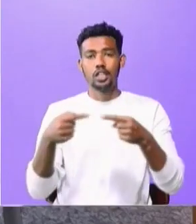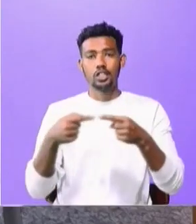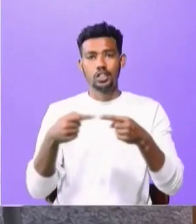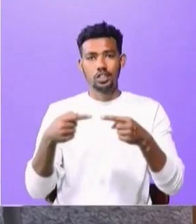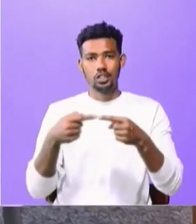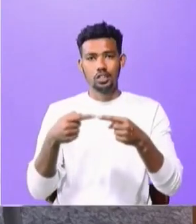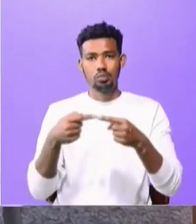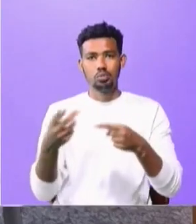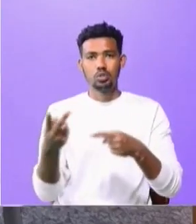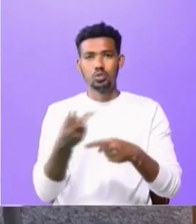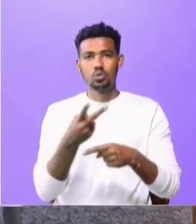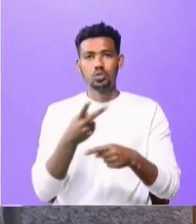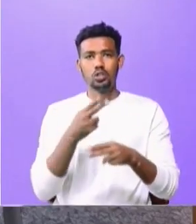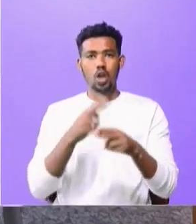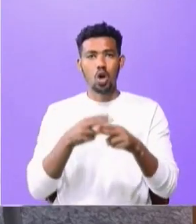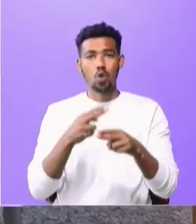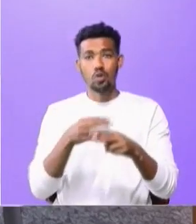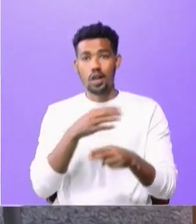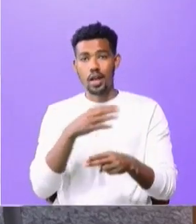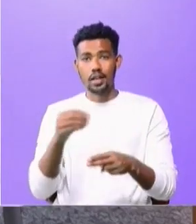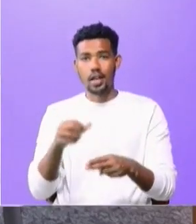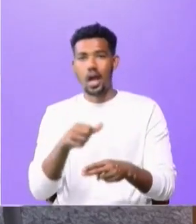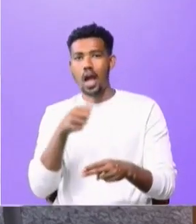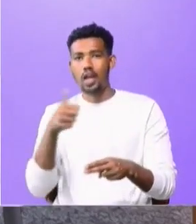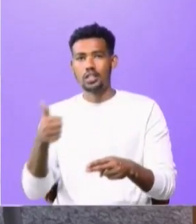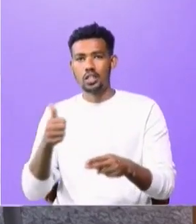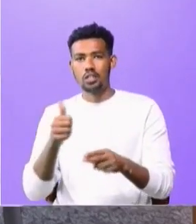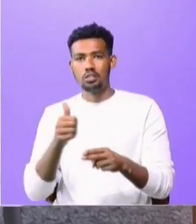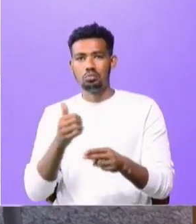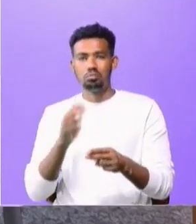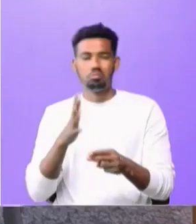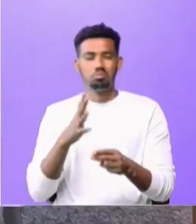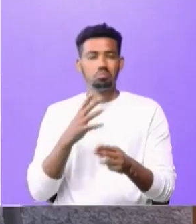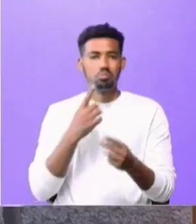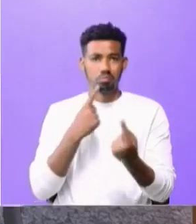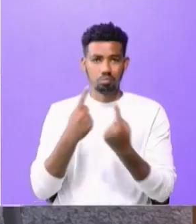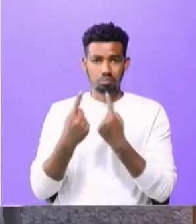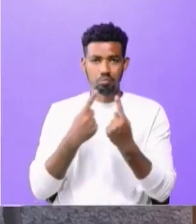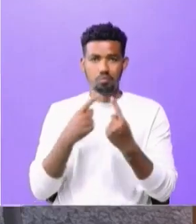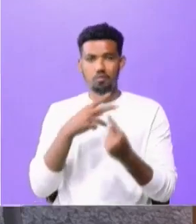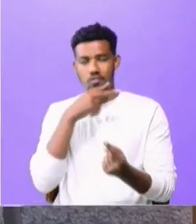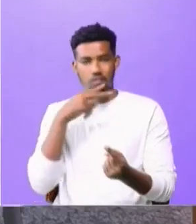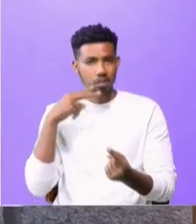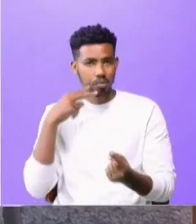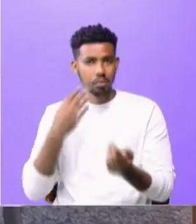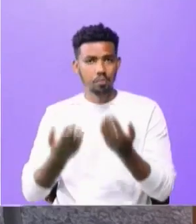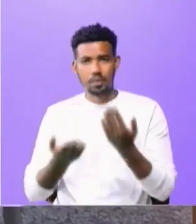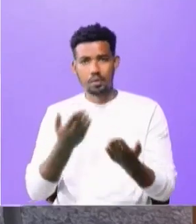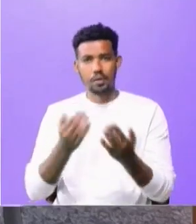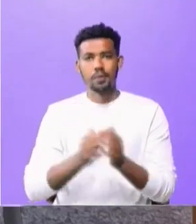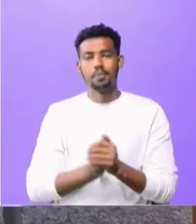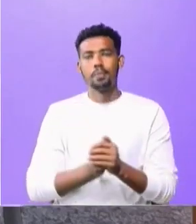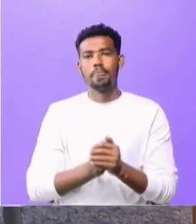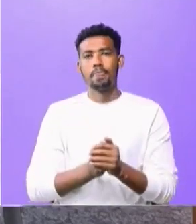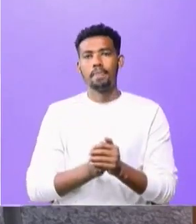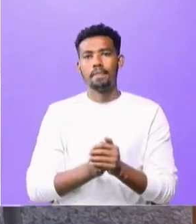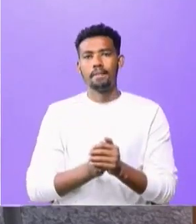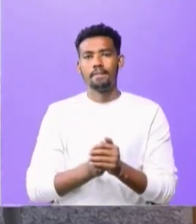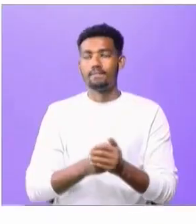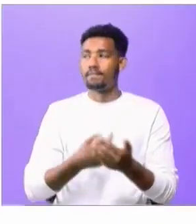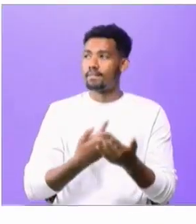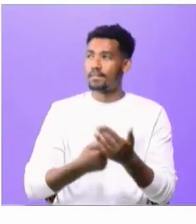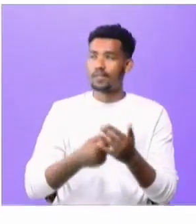between noun and other parts of speech. It might be verb and also. So here is